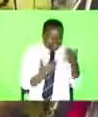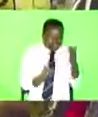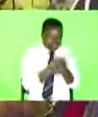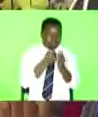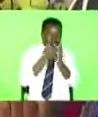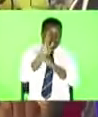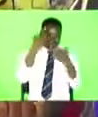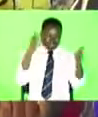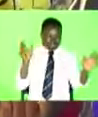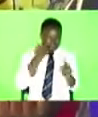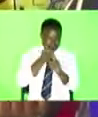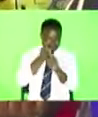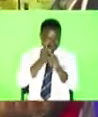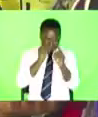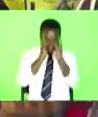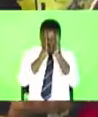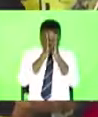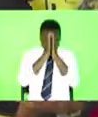pray